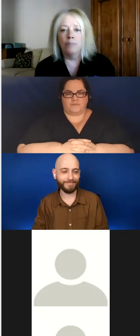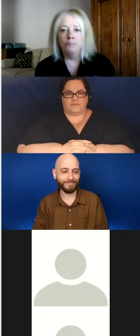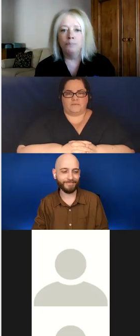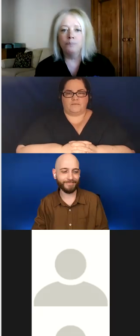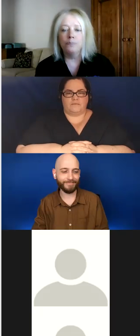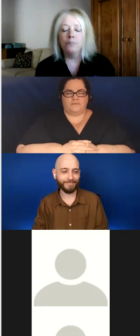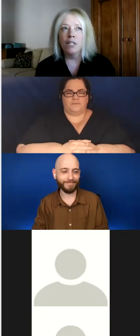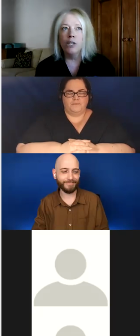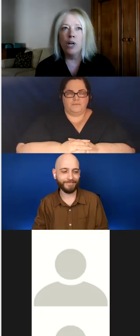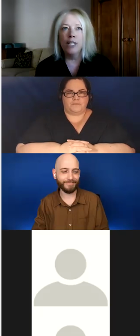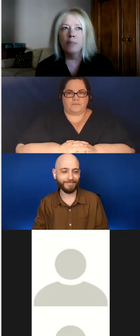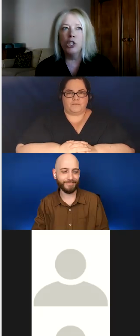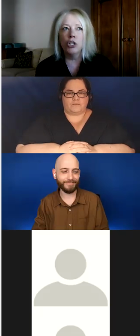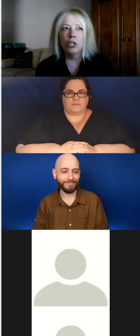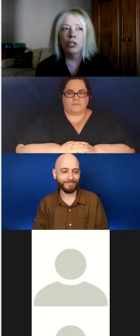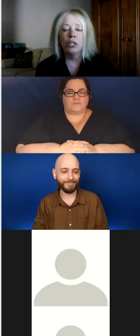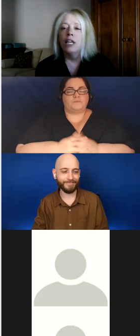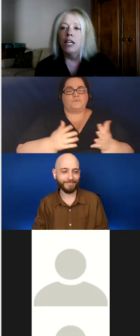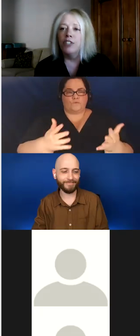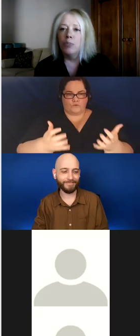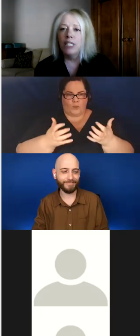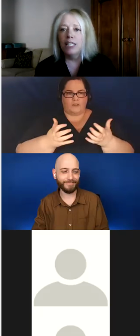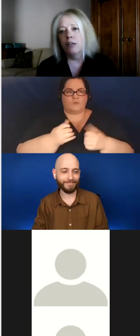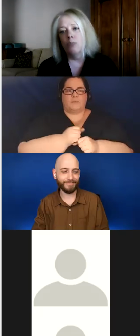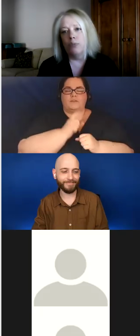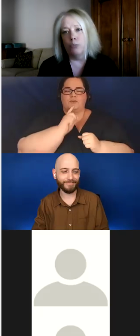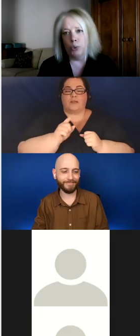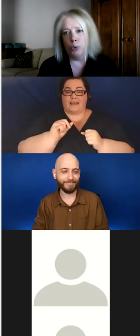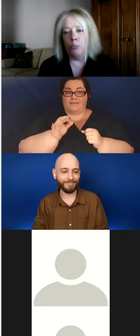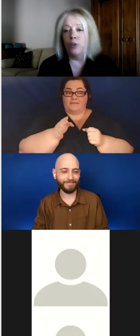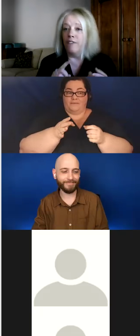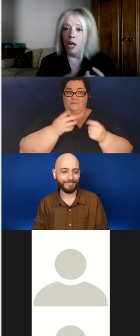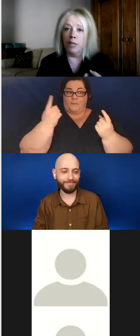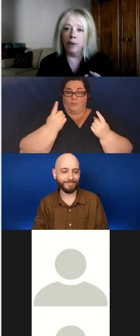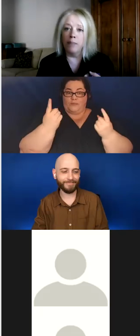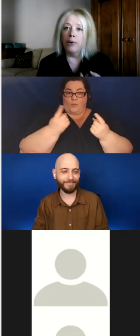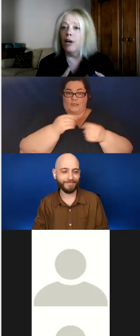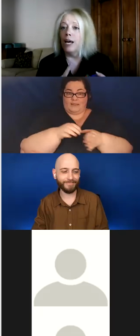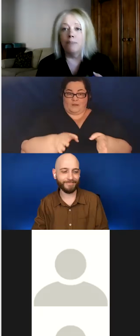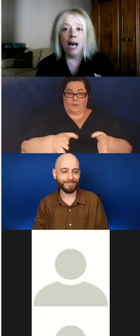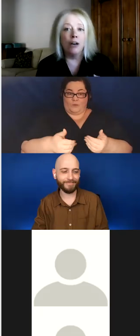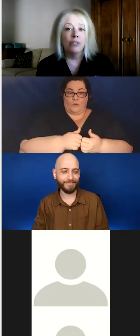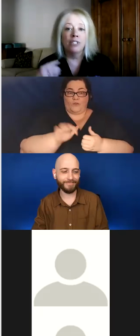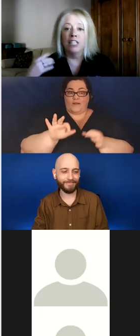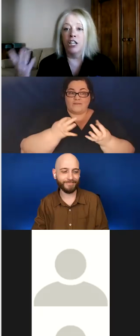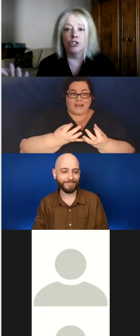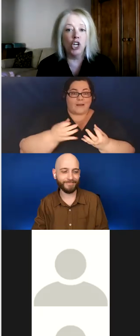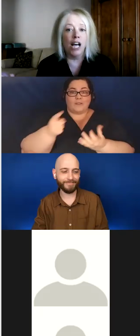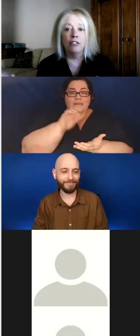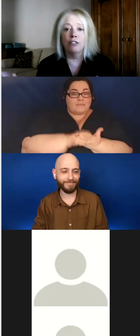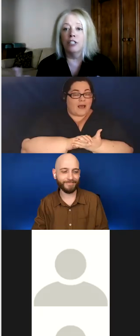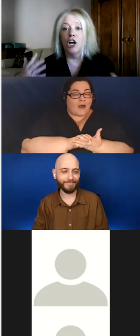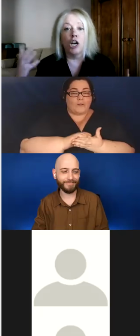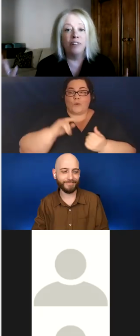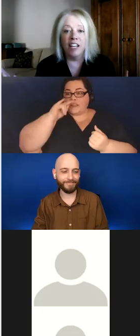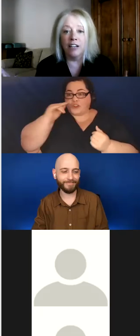help. You want to be sure if someone is in the room with a family member, a spouse, an adult